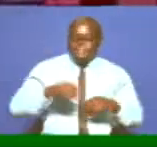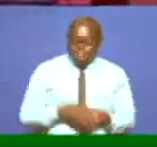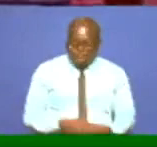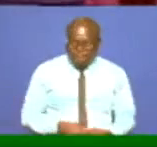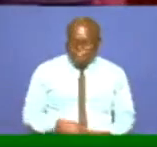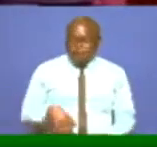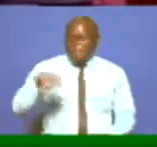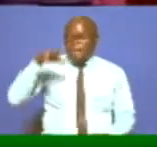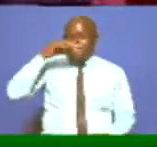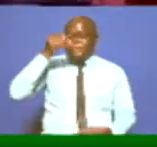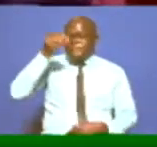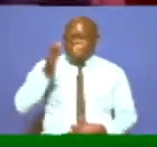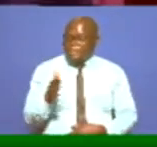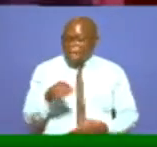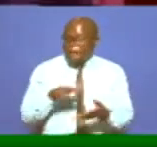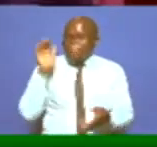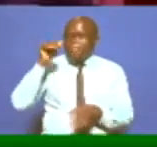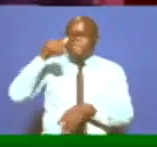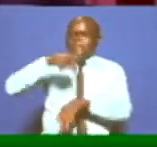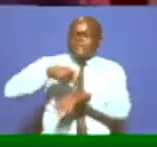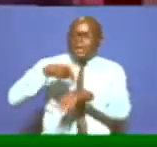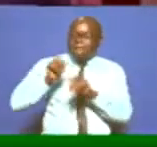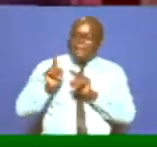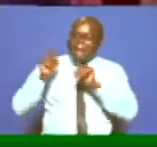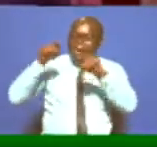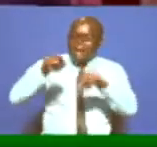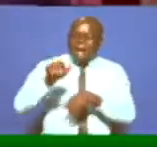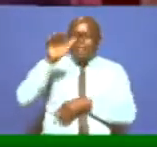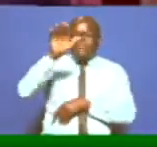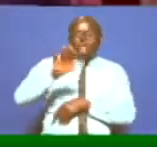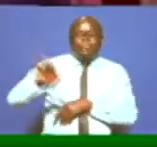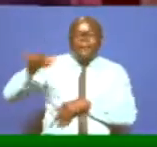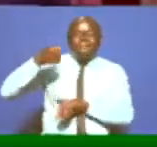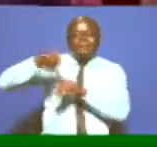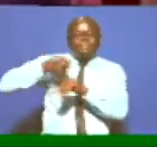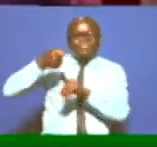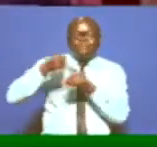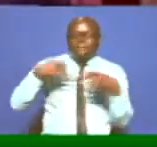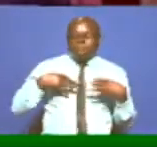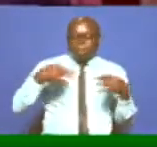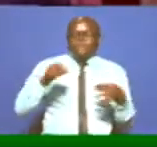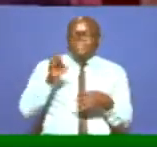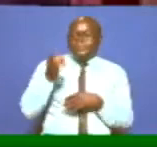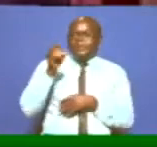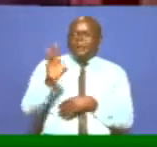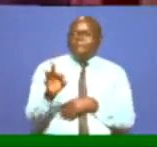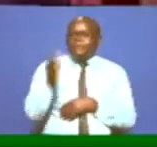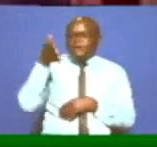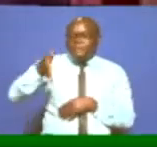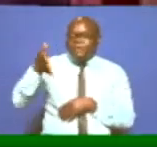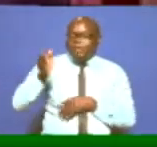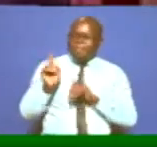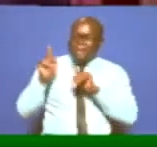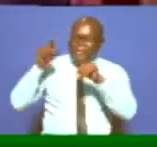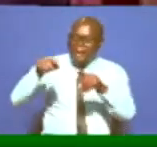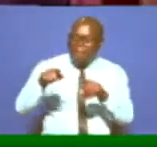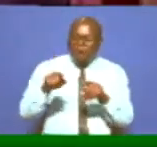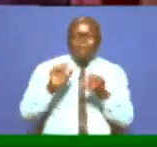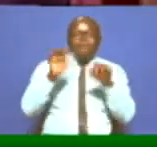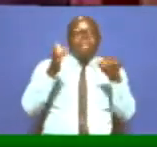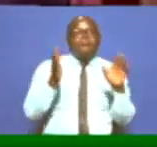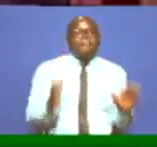Speaker, in most cases I've been on this floor advocating for the interests of our CDF. Today I'm here for the farmers, Mr.